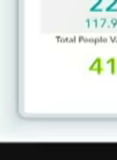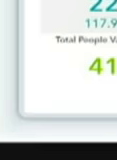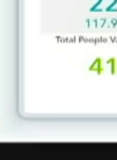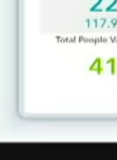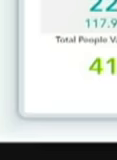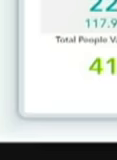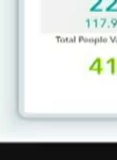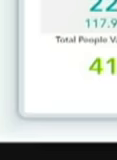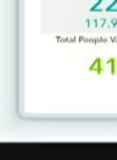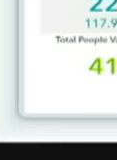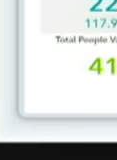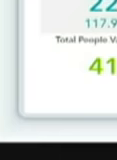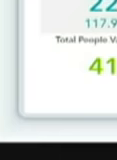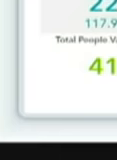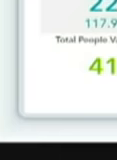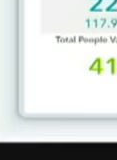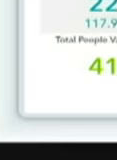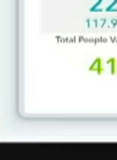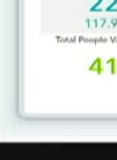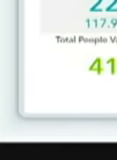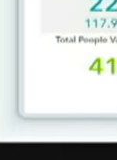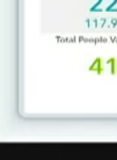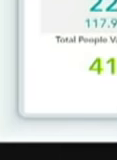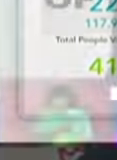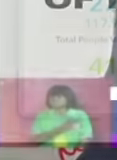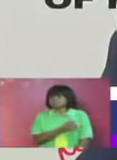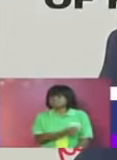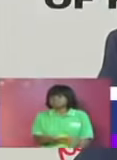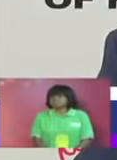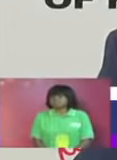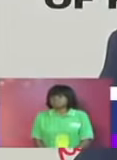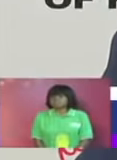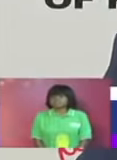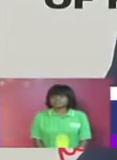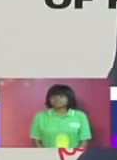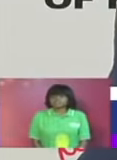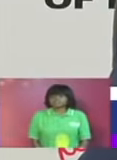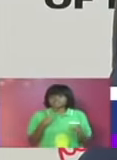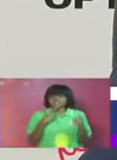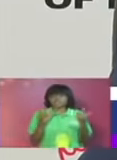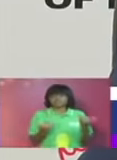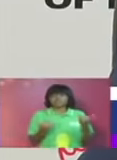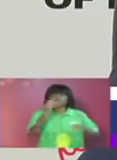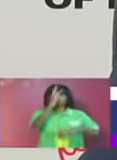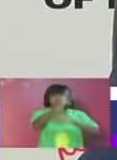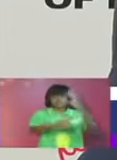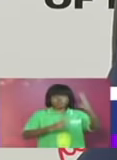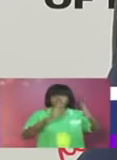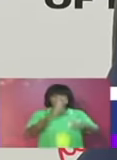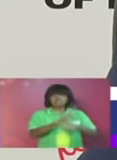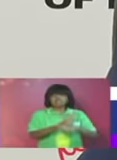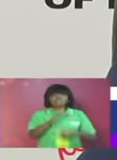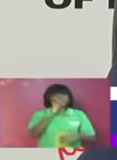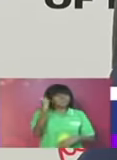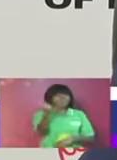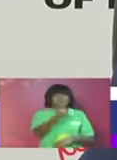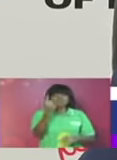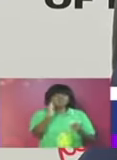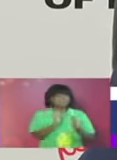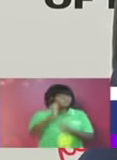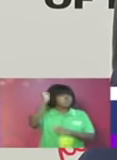urge persons across the world. This is not only a Trinidad and Tobago phenomenon. It's local,